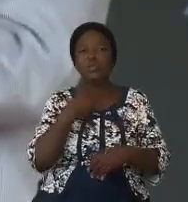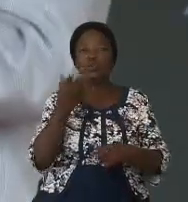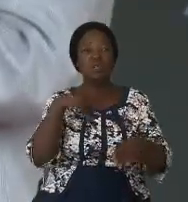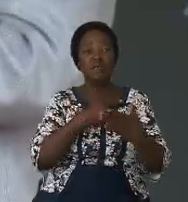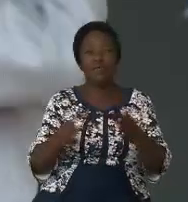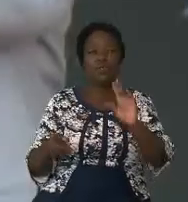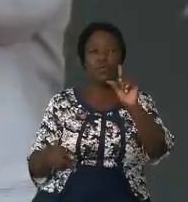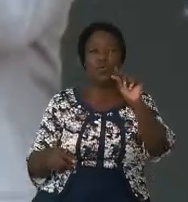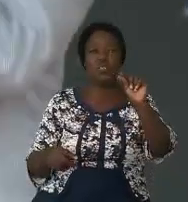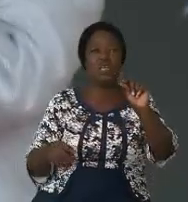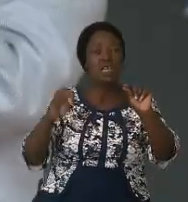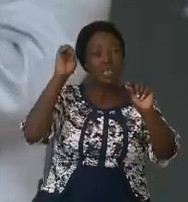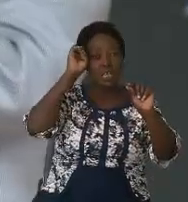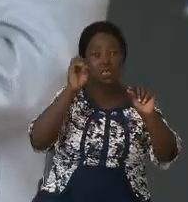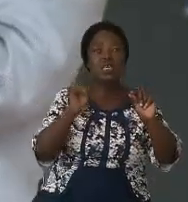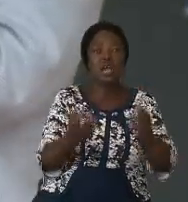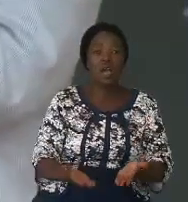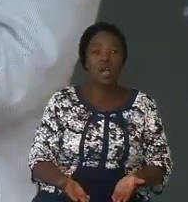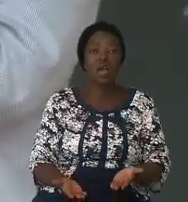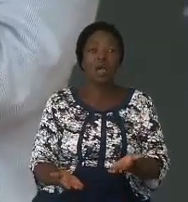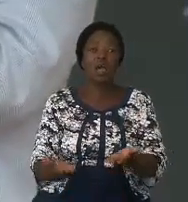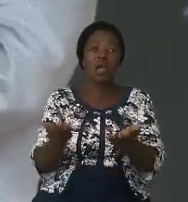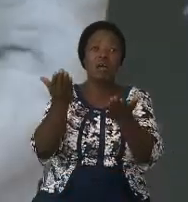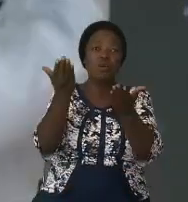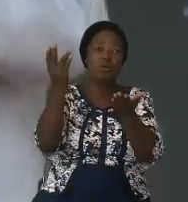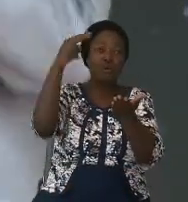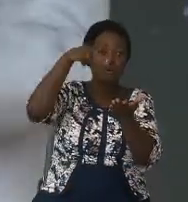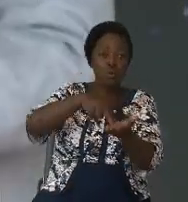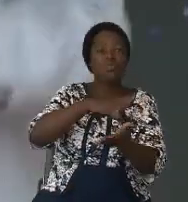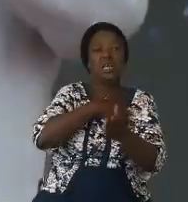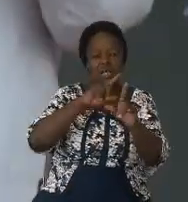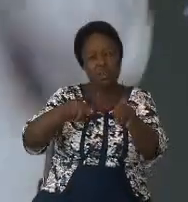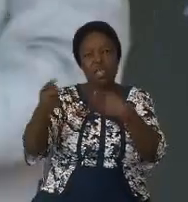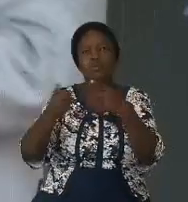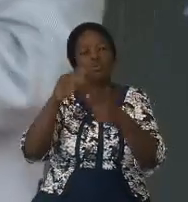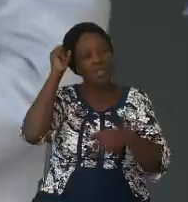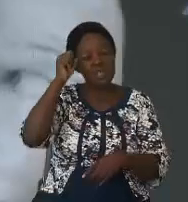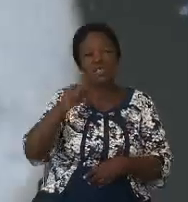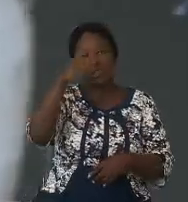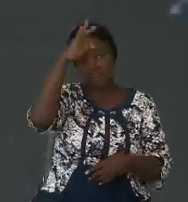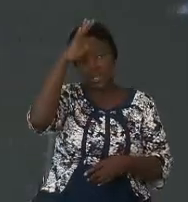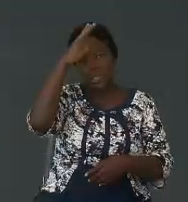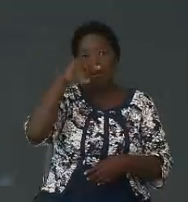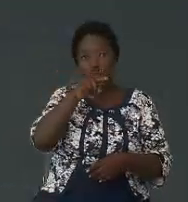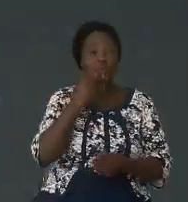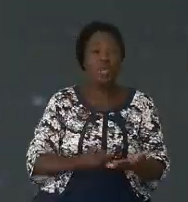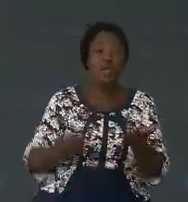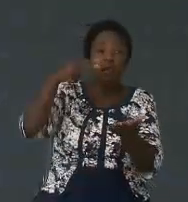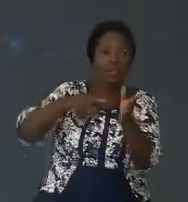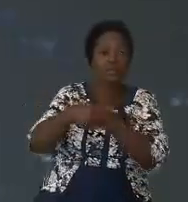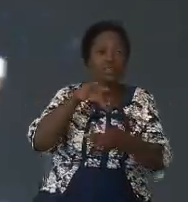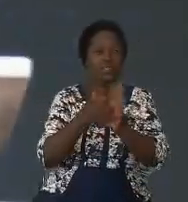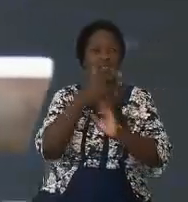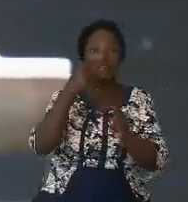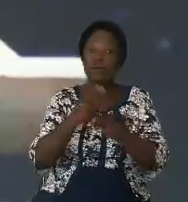come to reality. And now we're told in verse 20, he arose and he came to